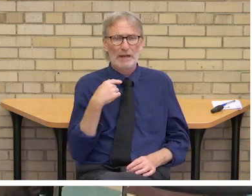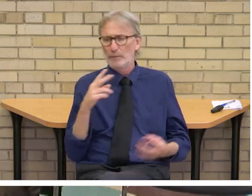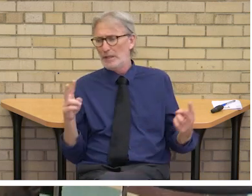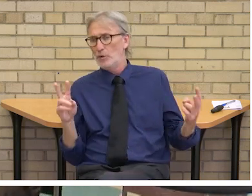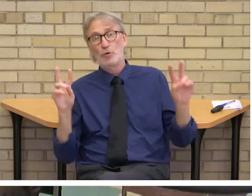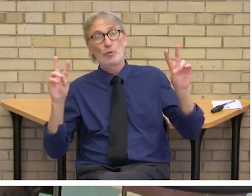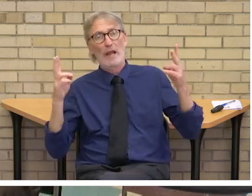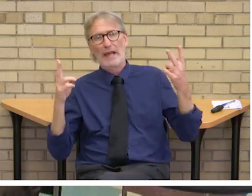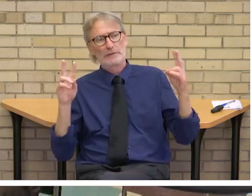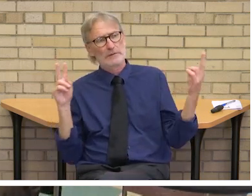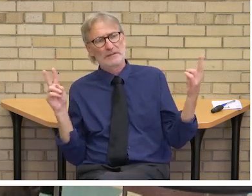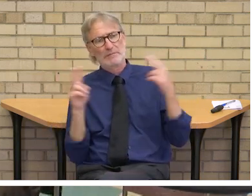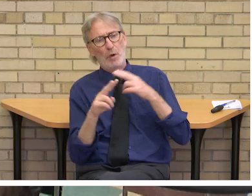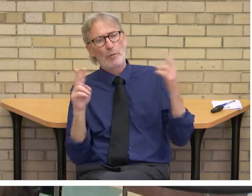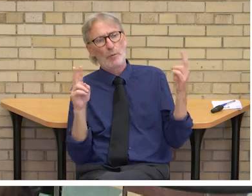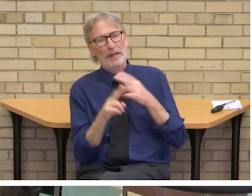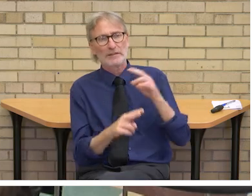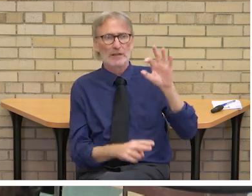direction?